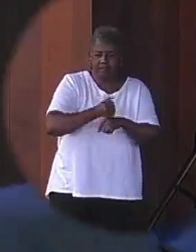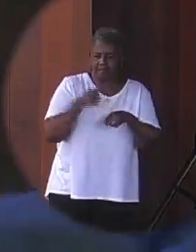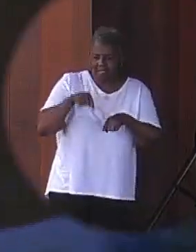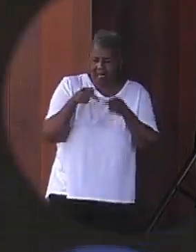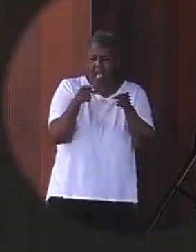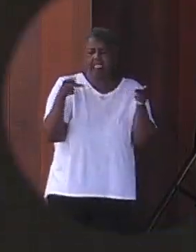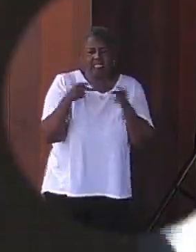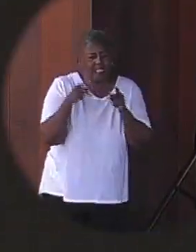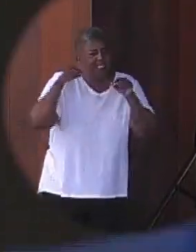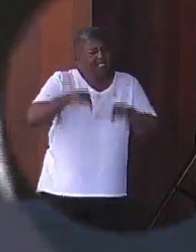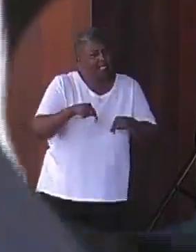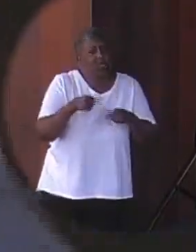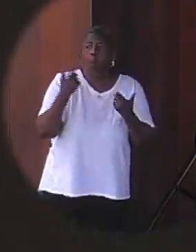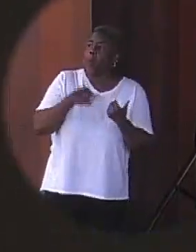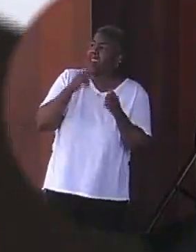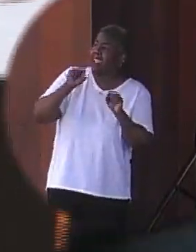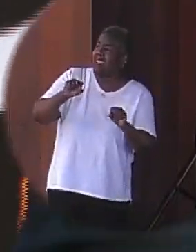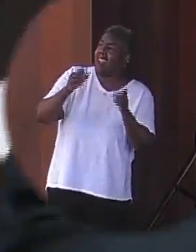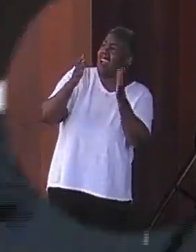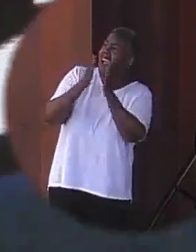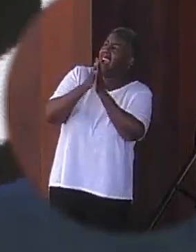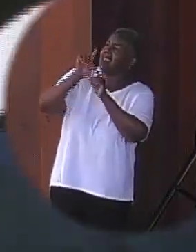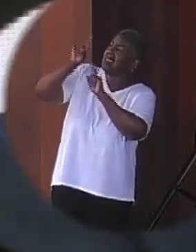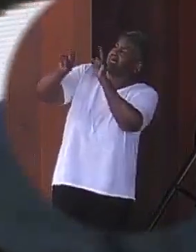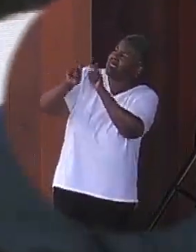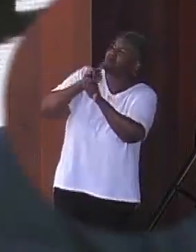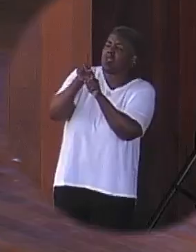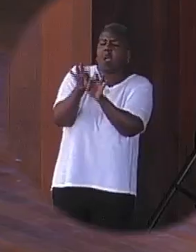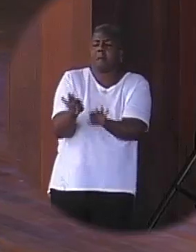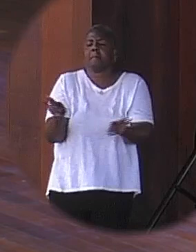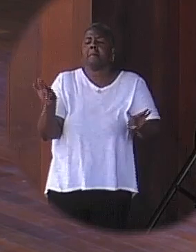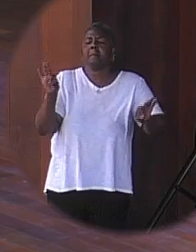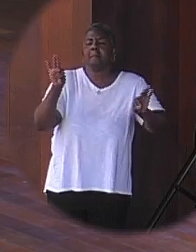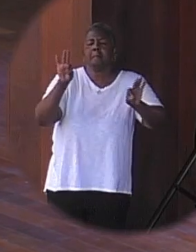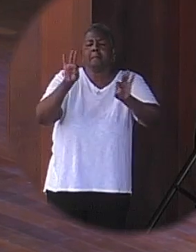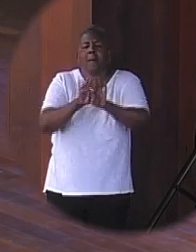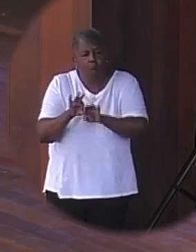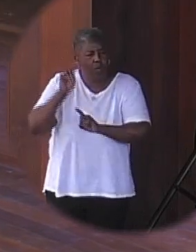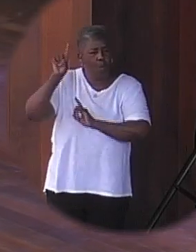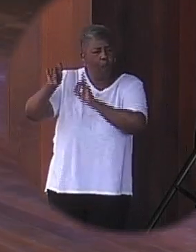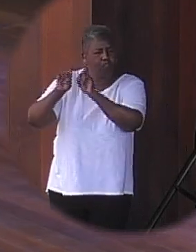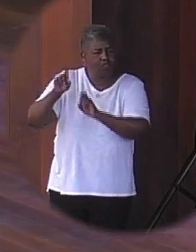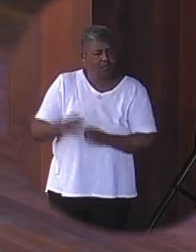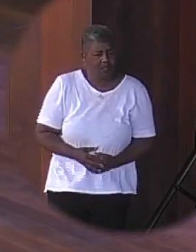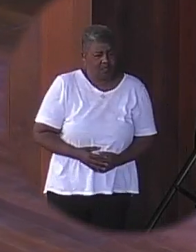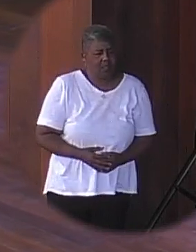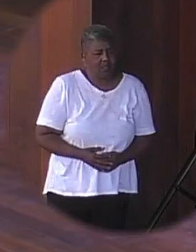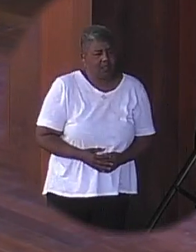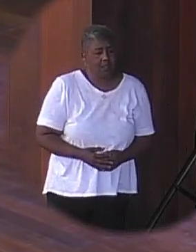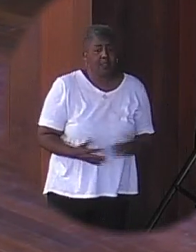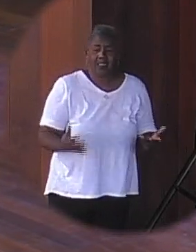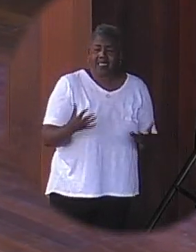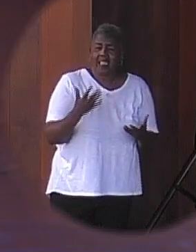place to ask some critical questions